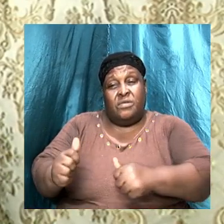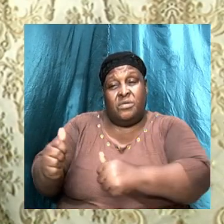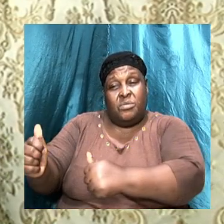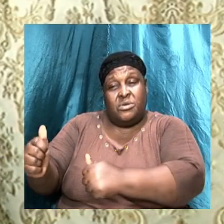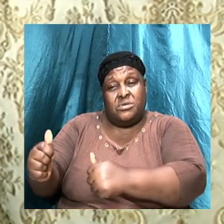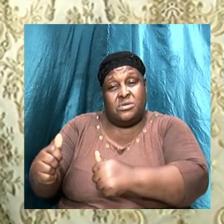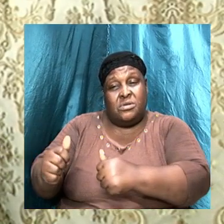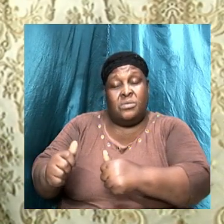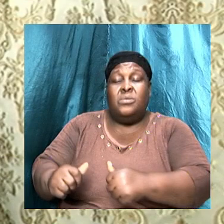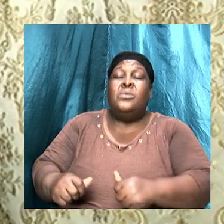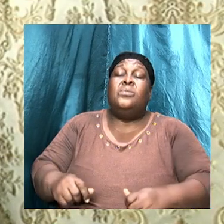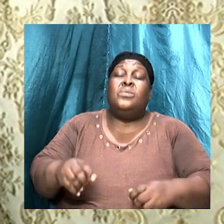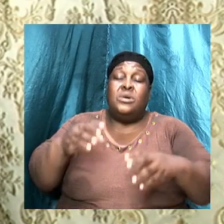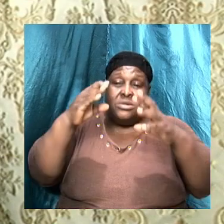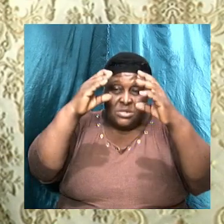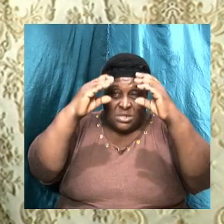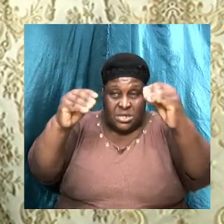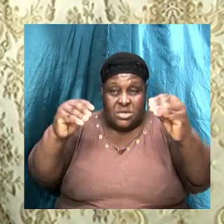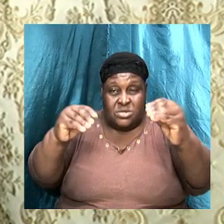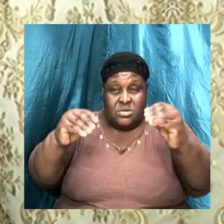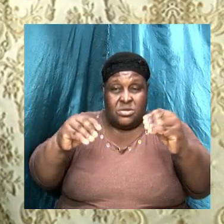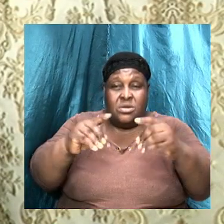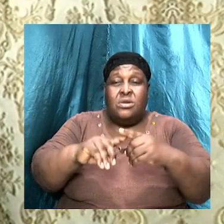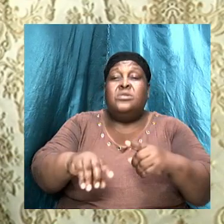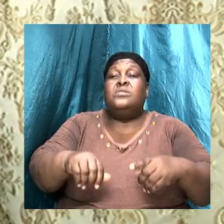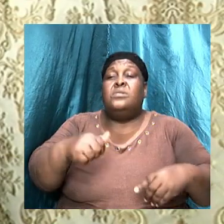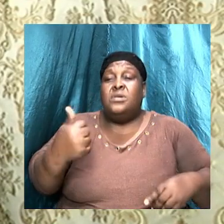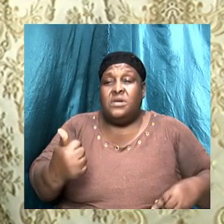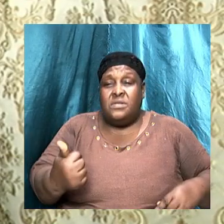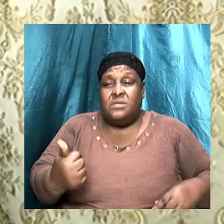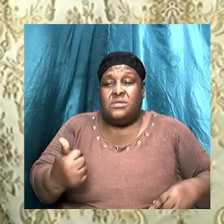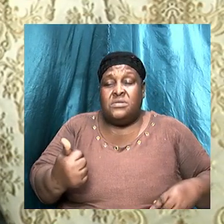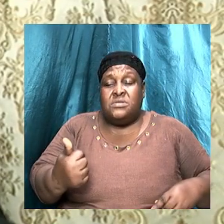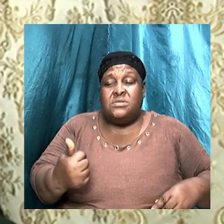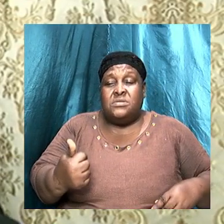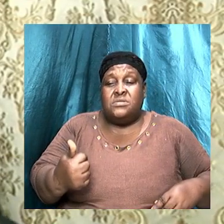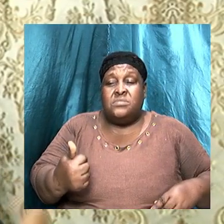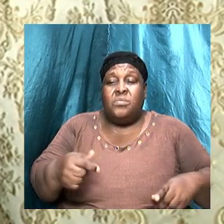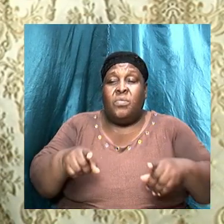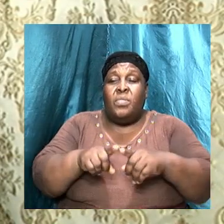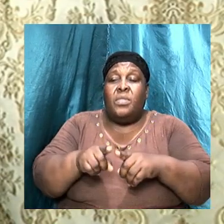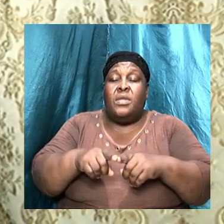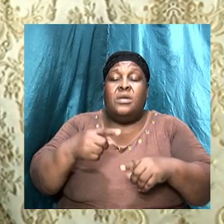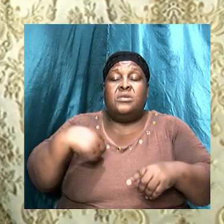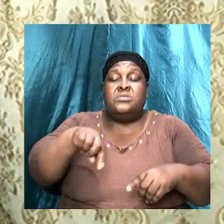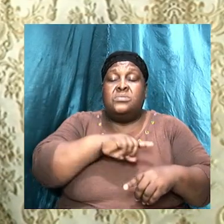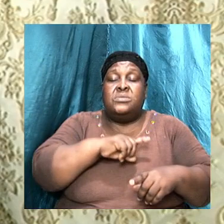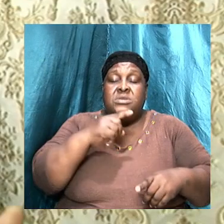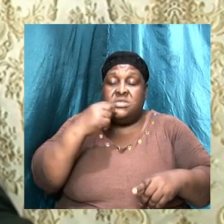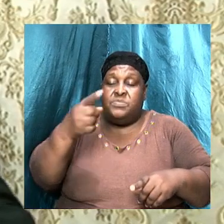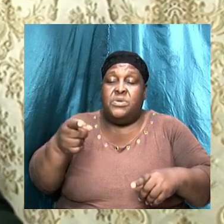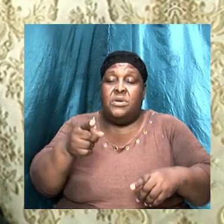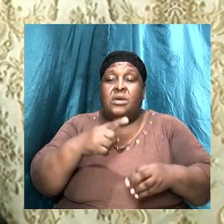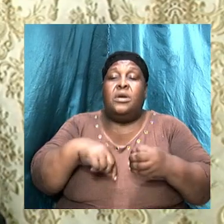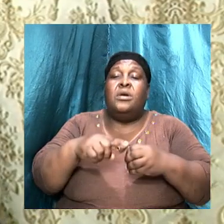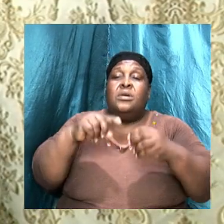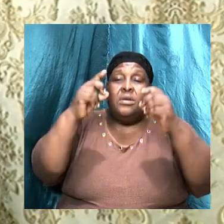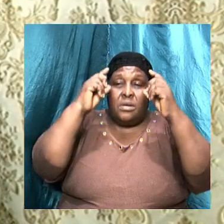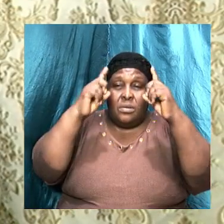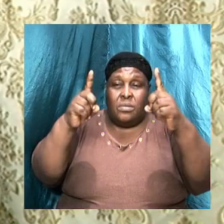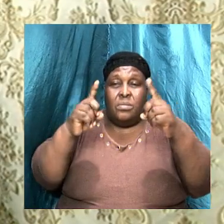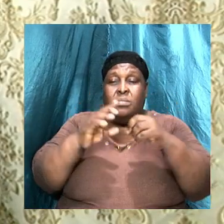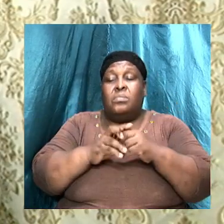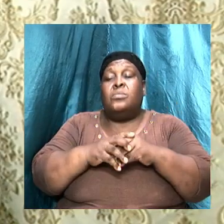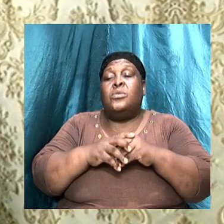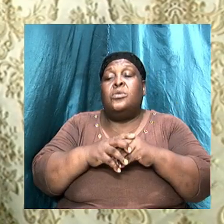on. And as we have been saying, as we talk about the doctrine, what we have been doing